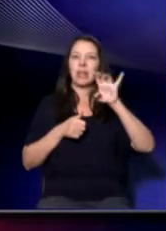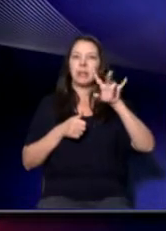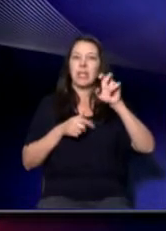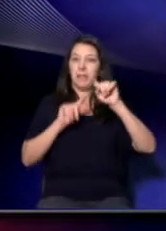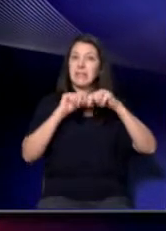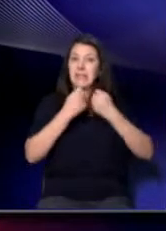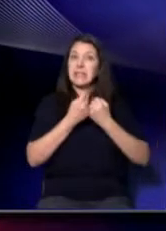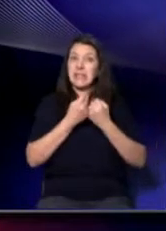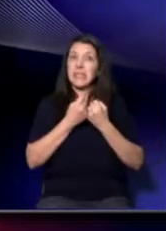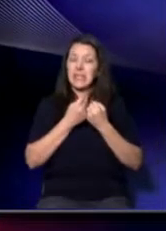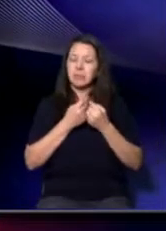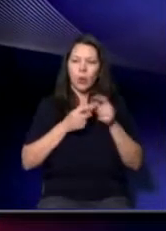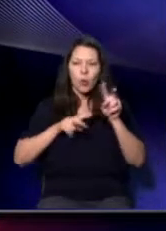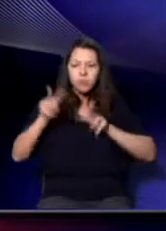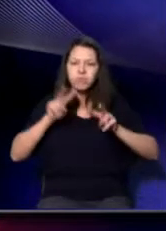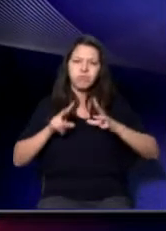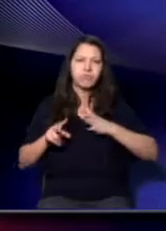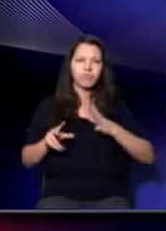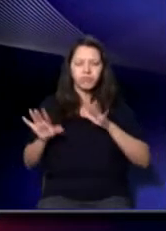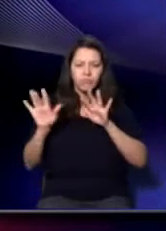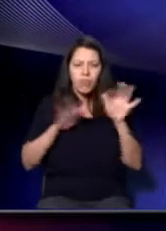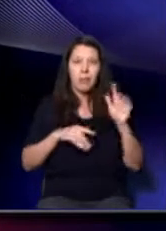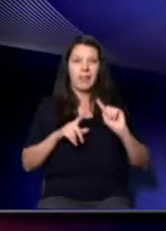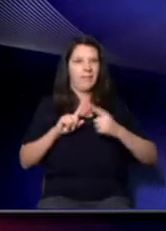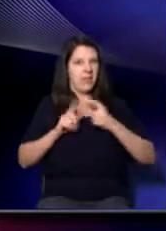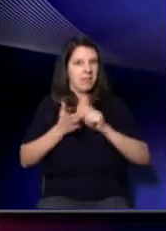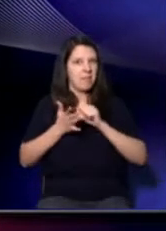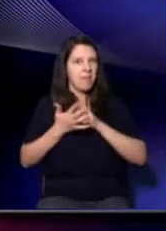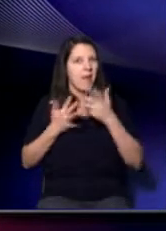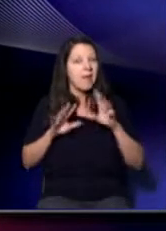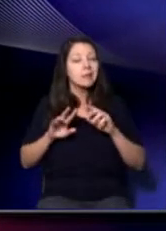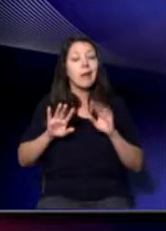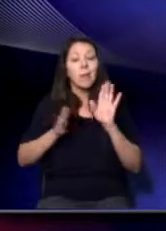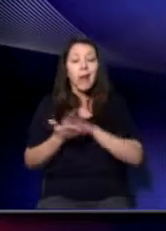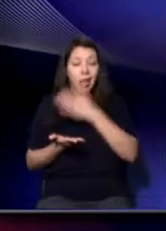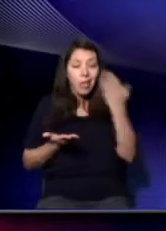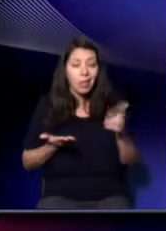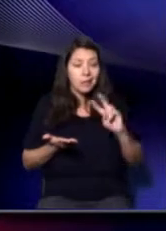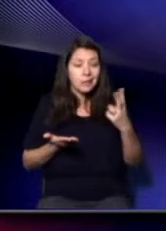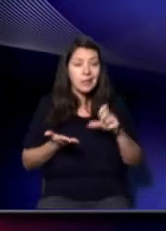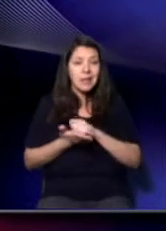at the second page, you can see that we're doing some agency